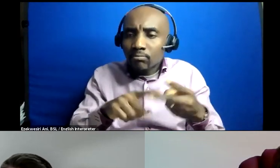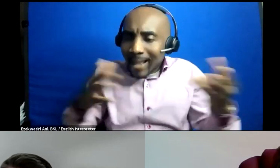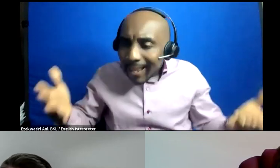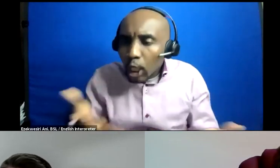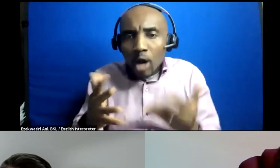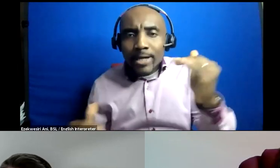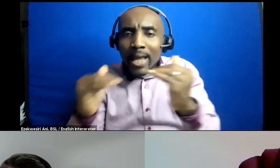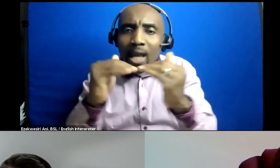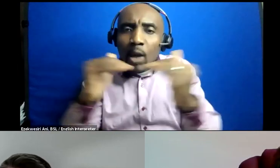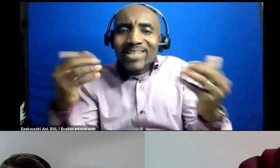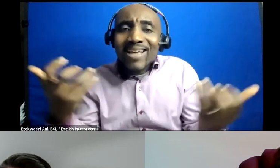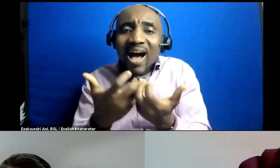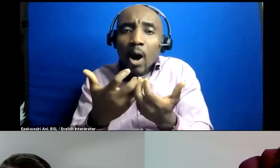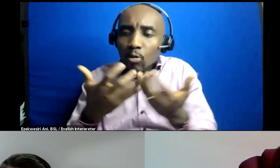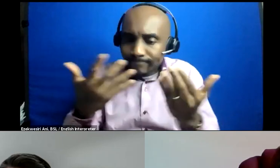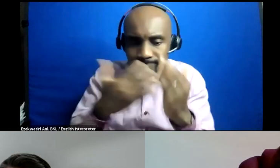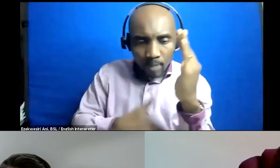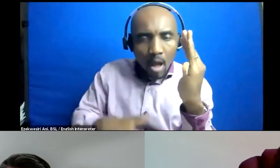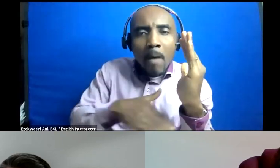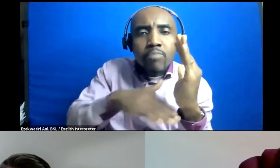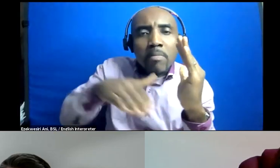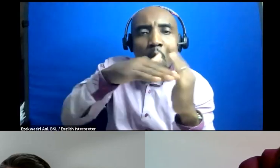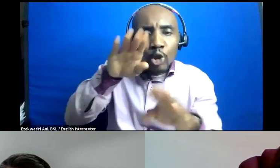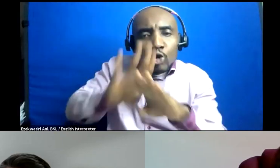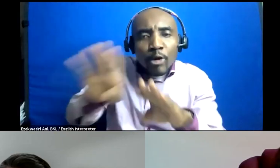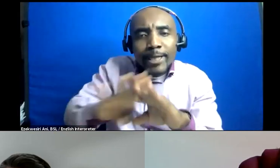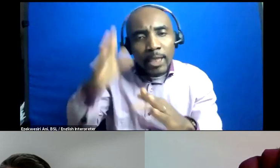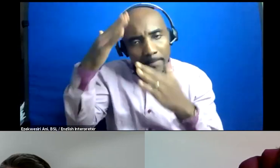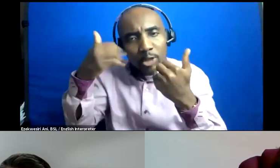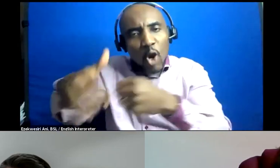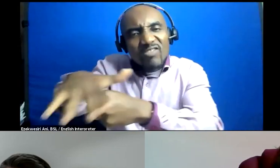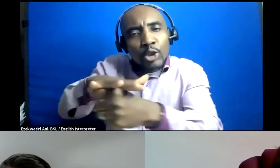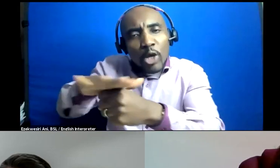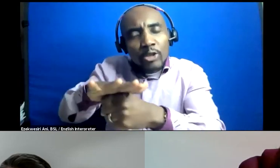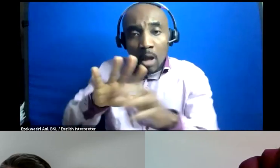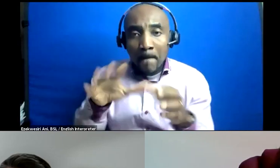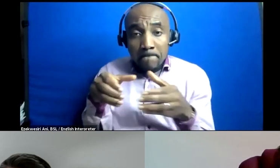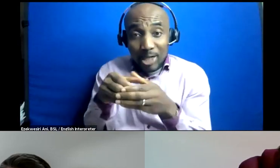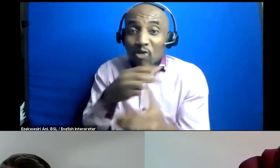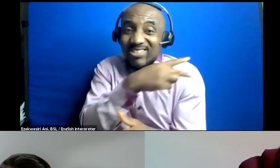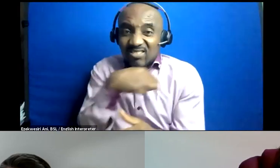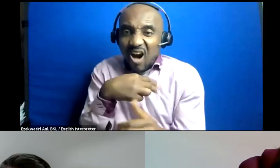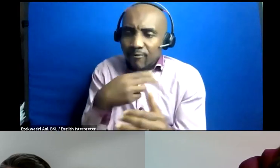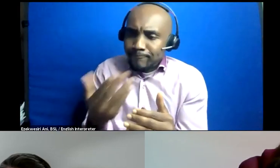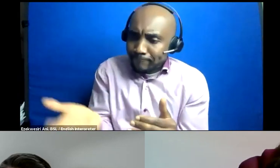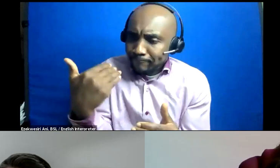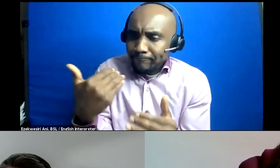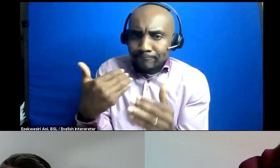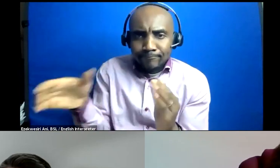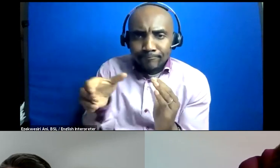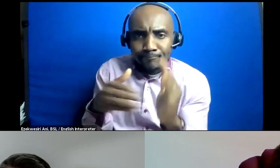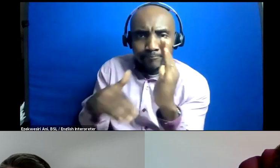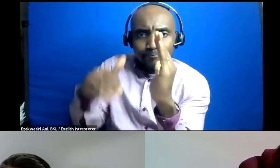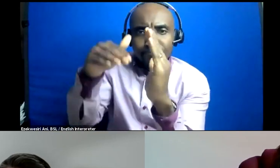and training within the mental health settings for minority staff, in addition to recognize